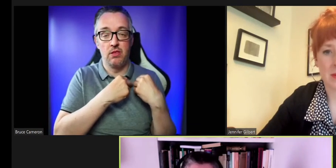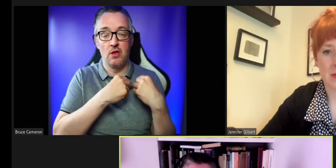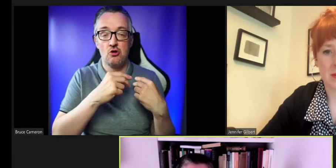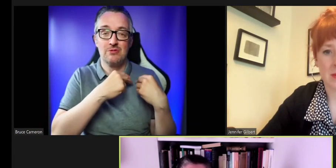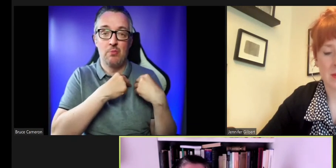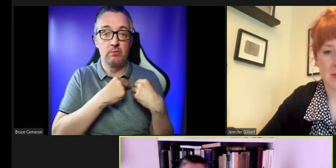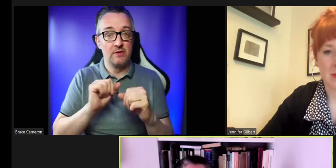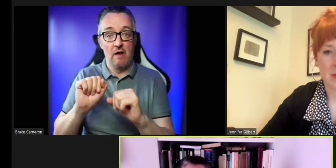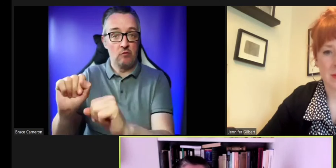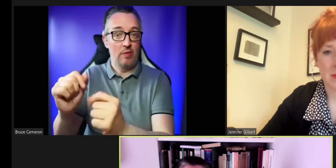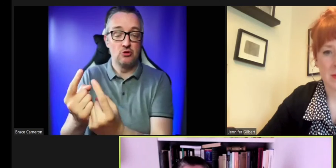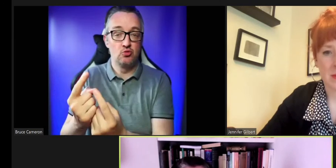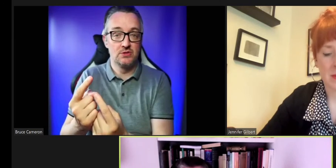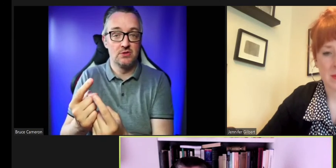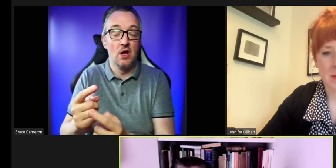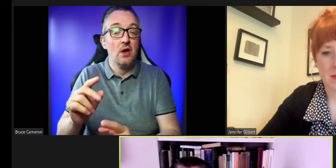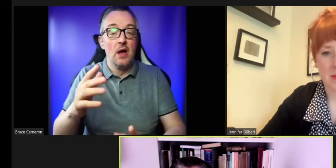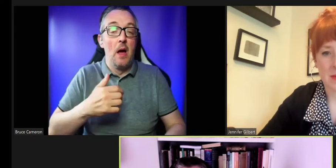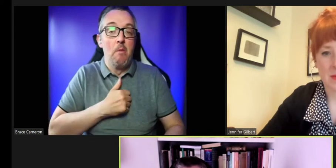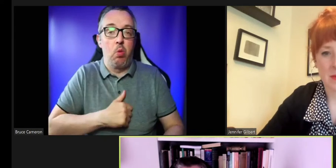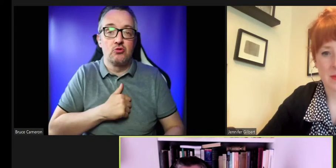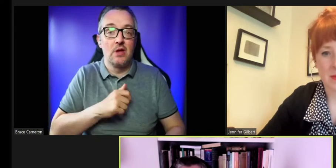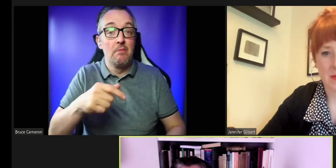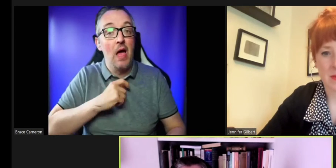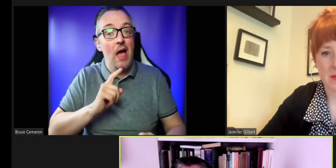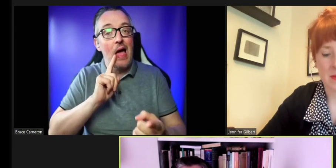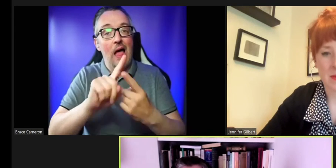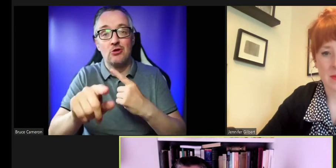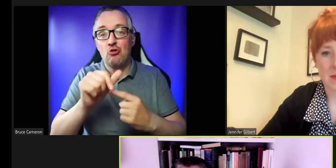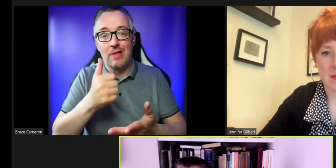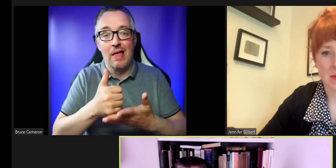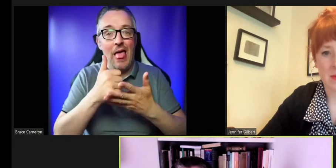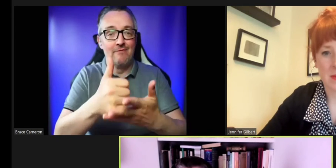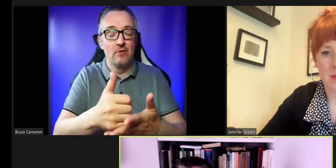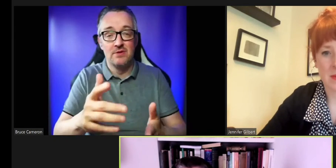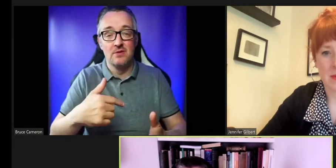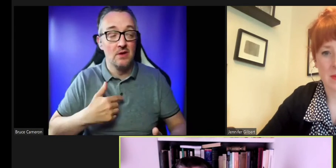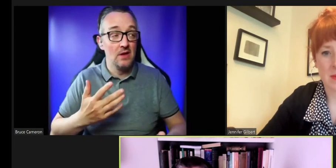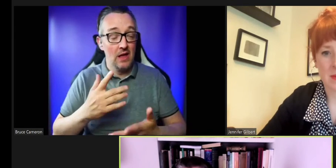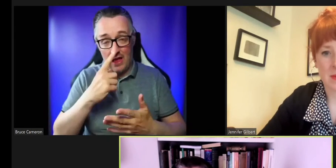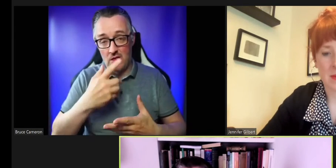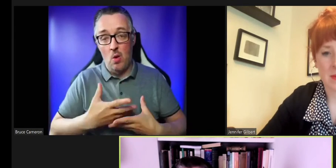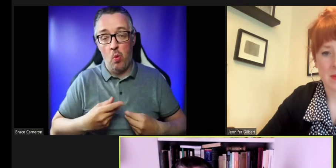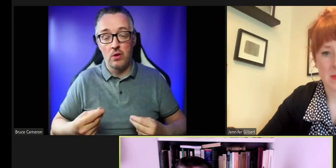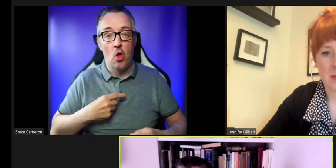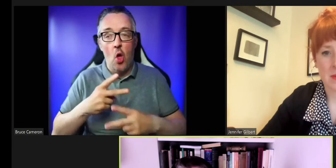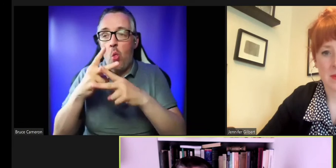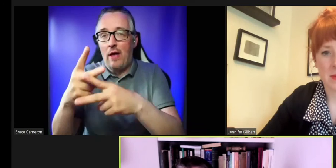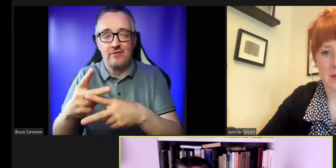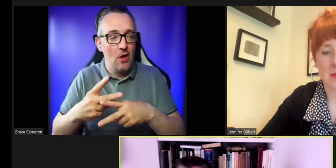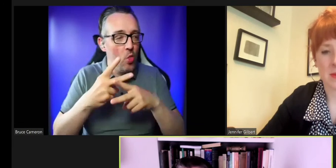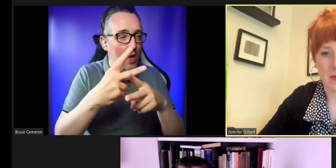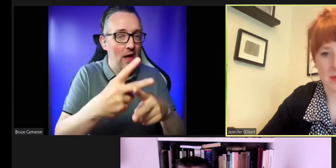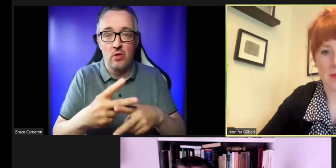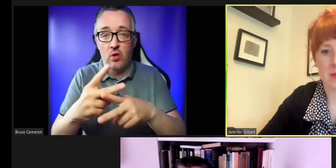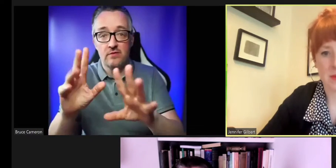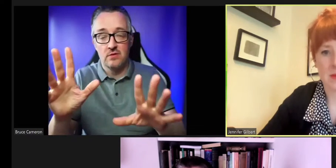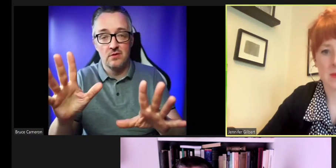helpful answer. But I really don't take, I think we can just get exhausted by trying to look after other people, and why should we?